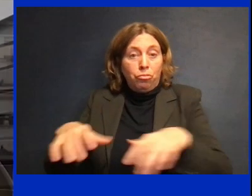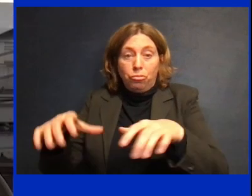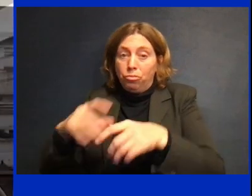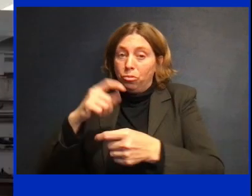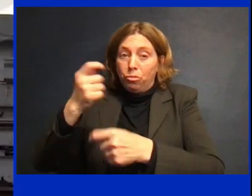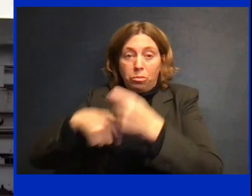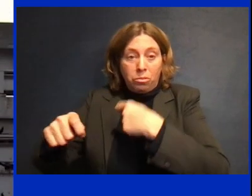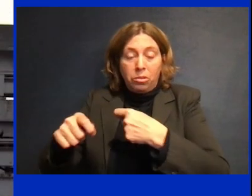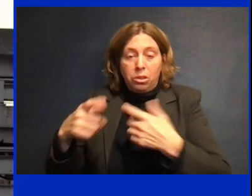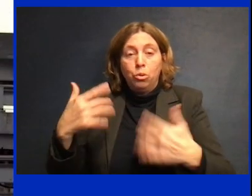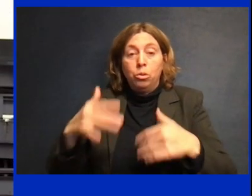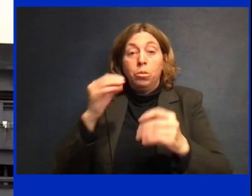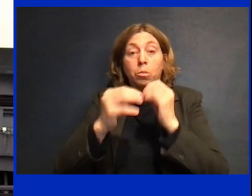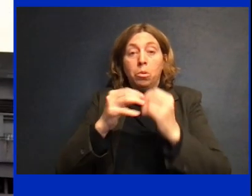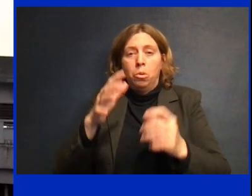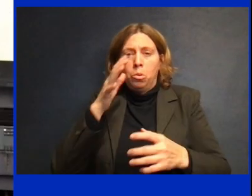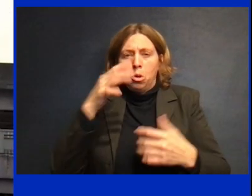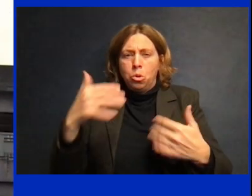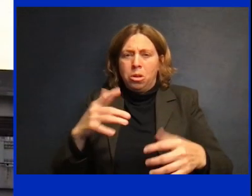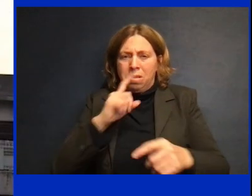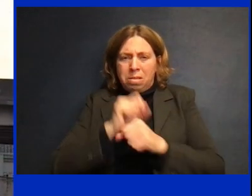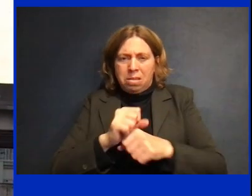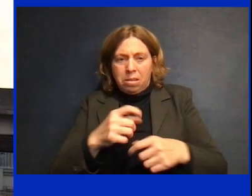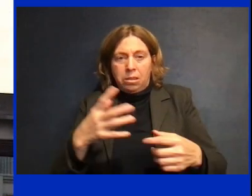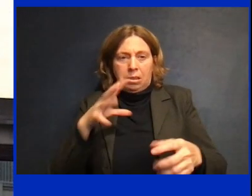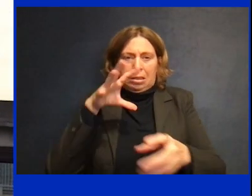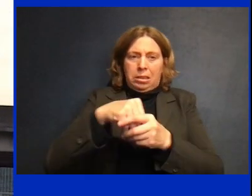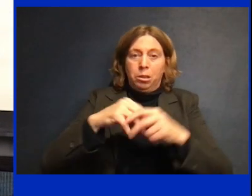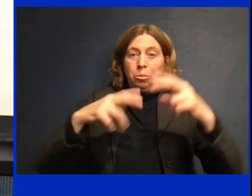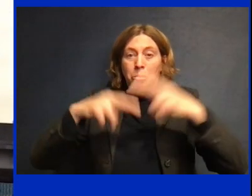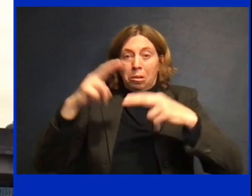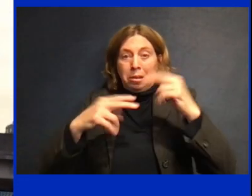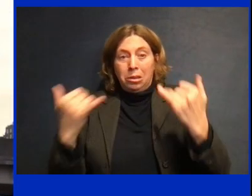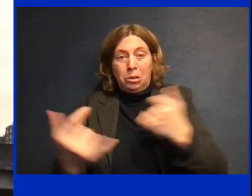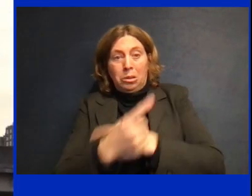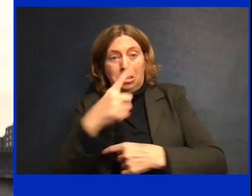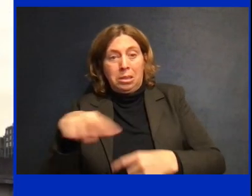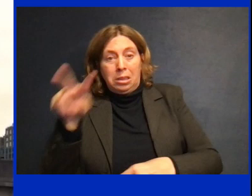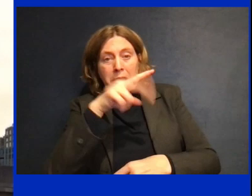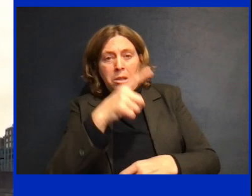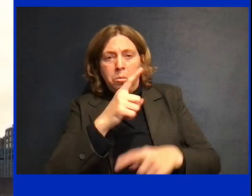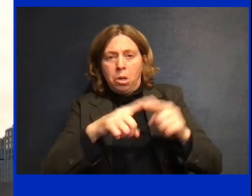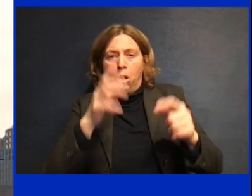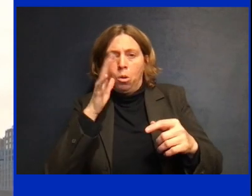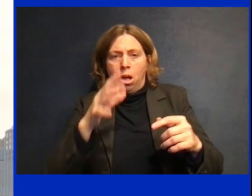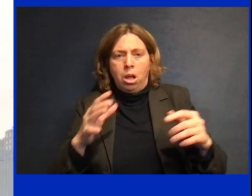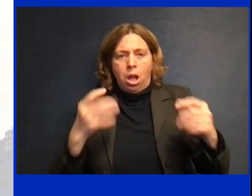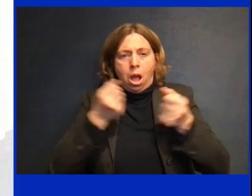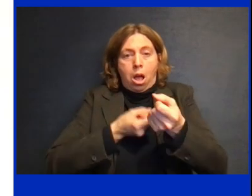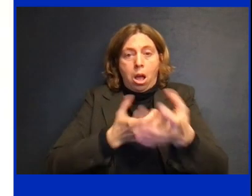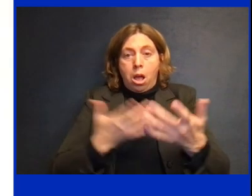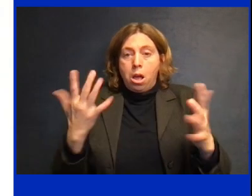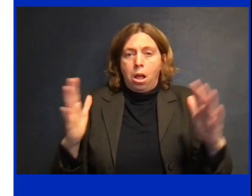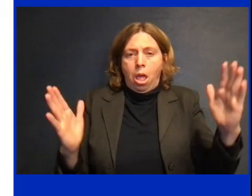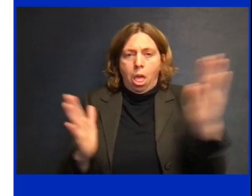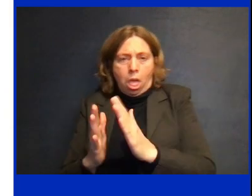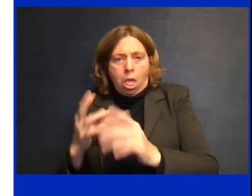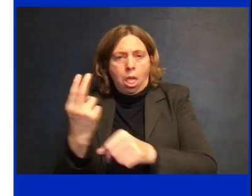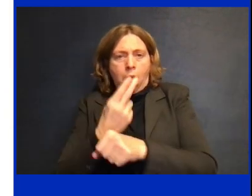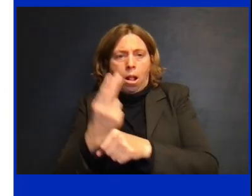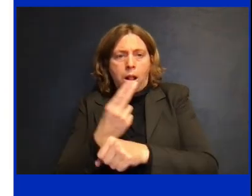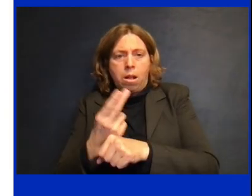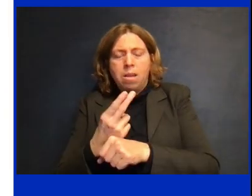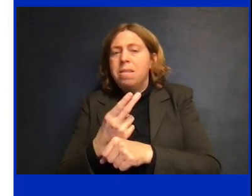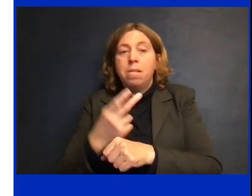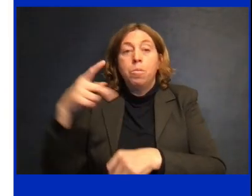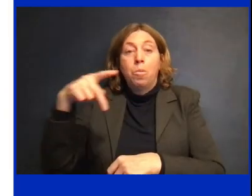would fix some of the issues facing the building today, but reduce the capacity of the facility to handle buses. The Port Authority